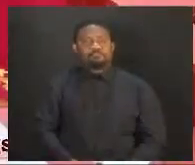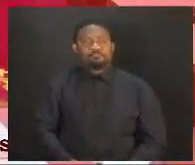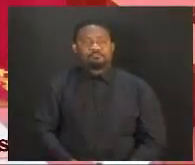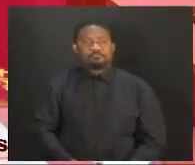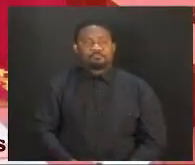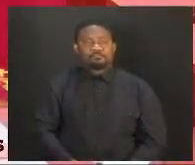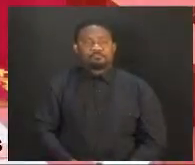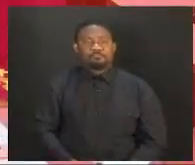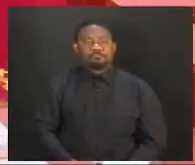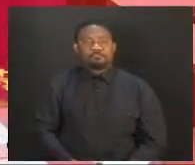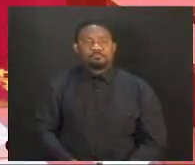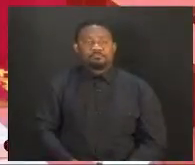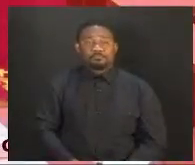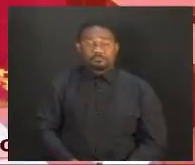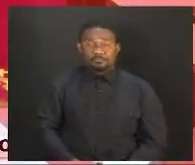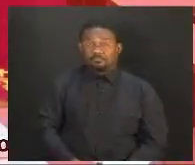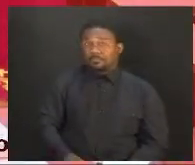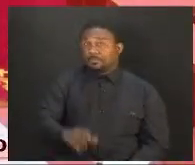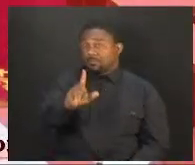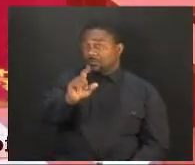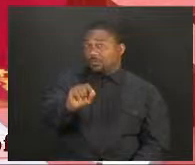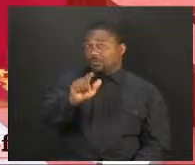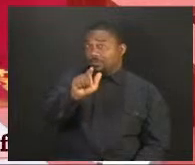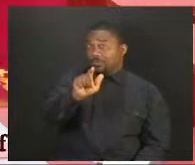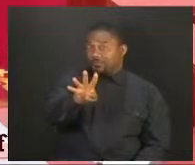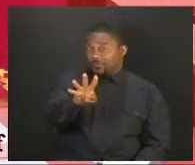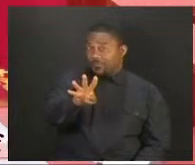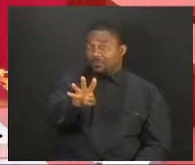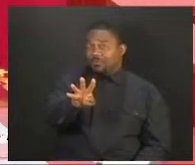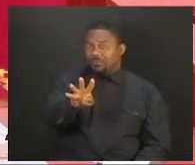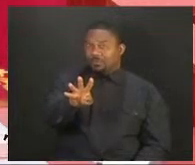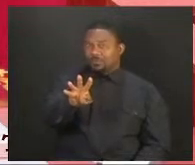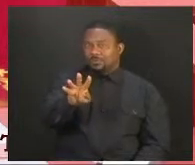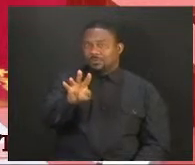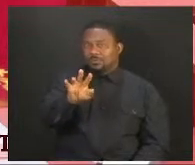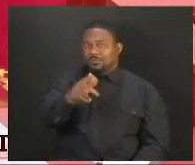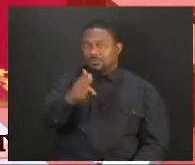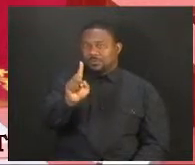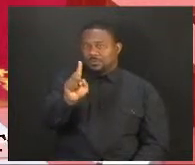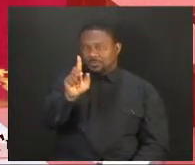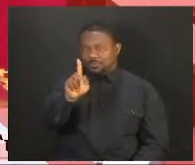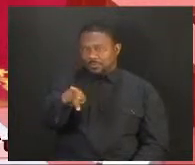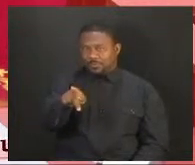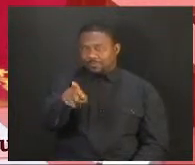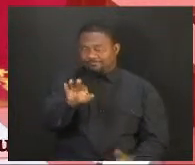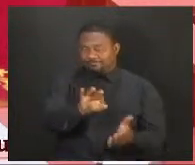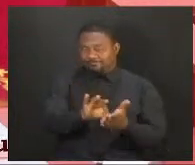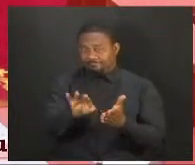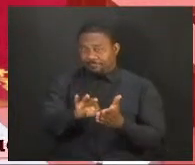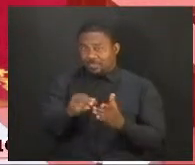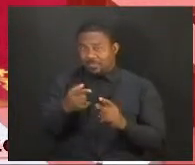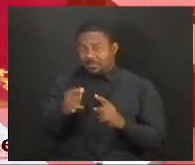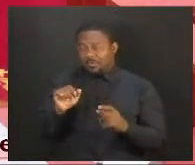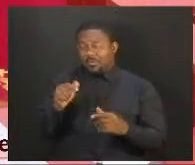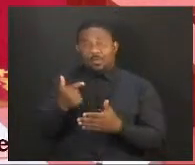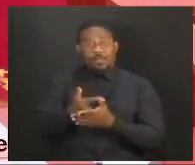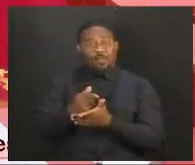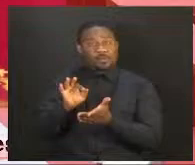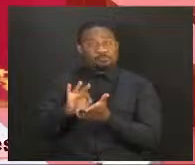Speaker, provisional 2024 GDP statistics published by the Ghana Statistical Service on the 10th of